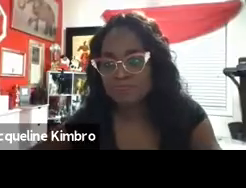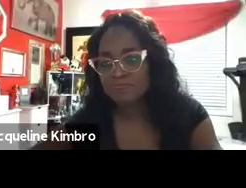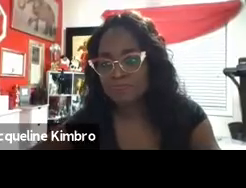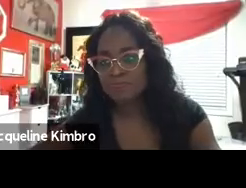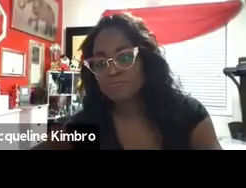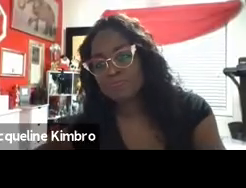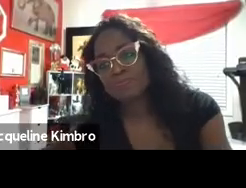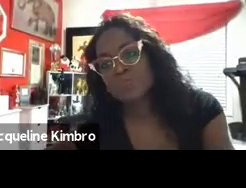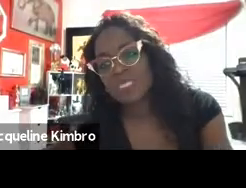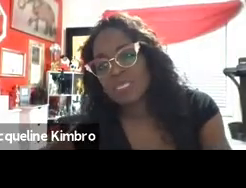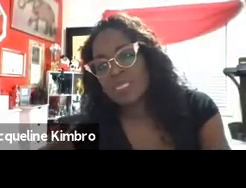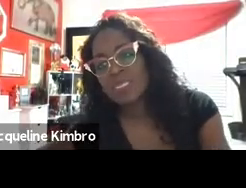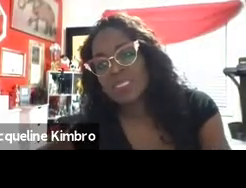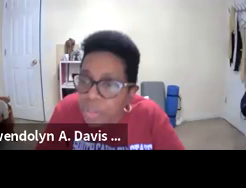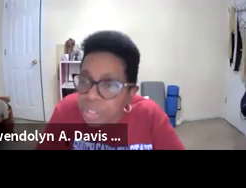Hearing.